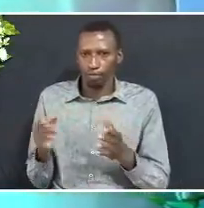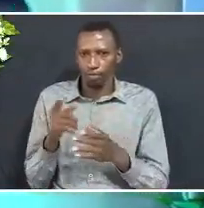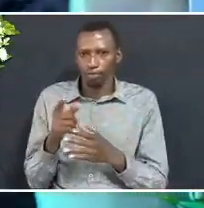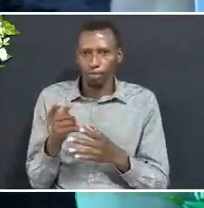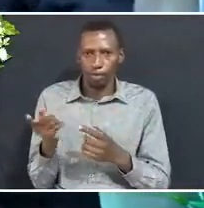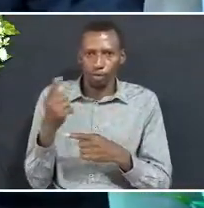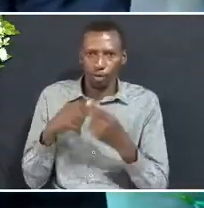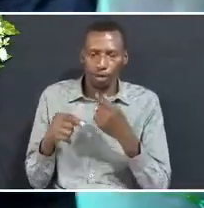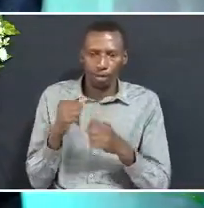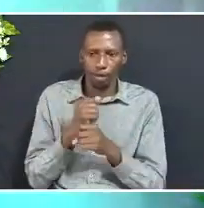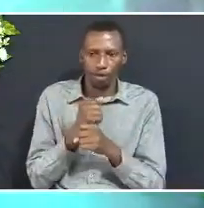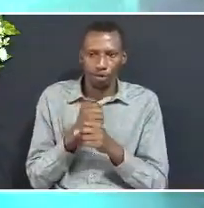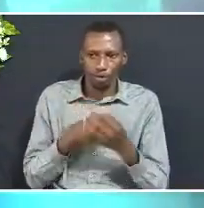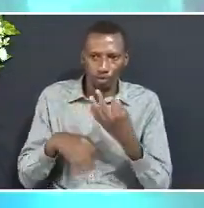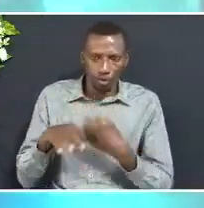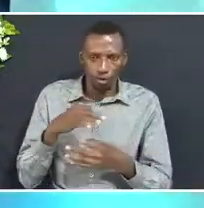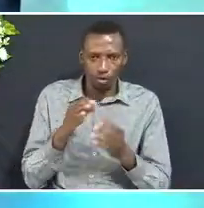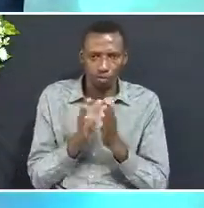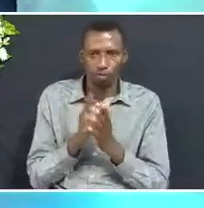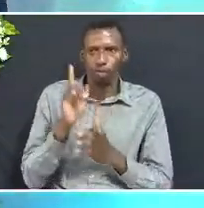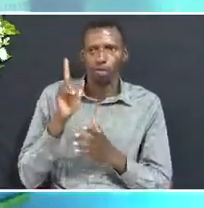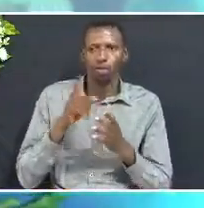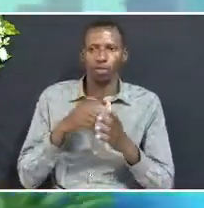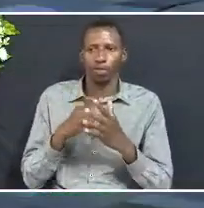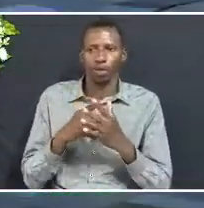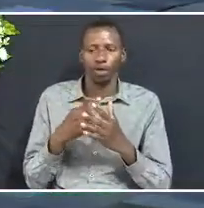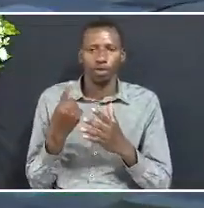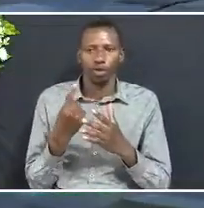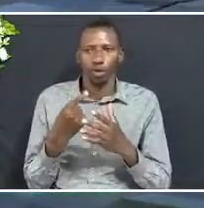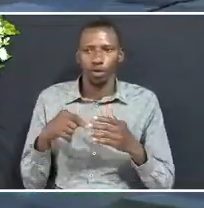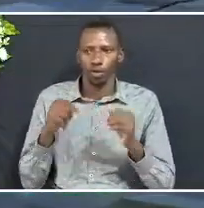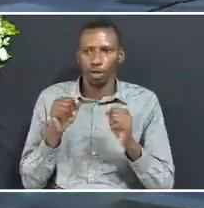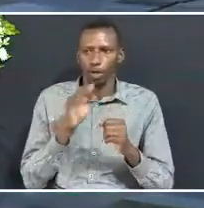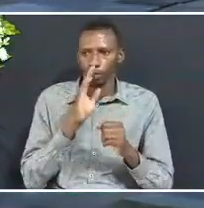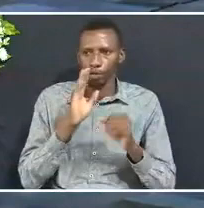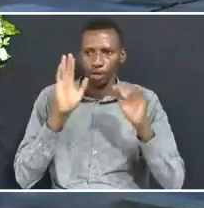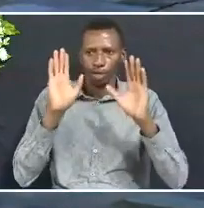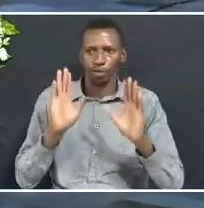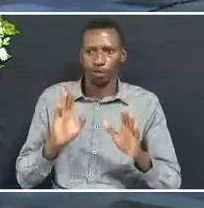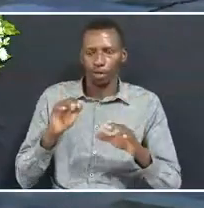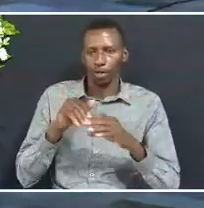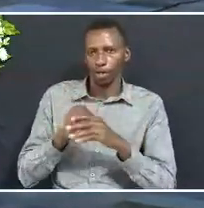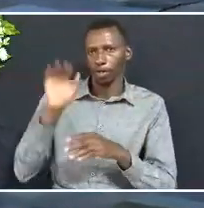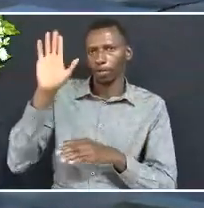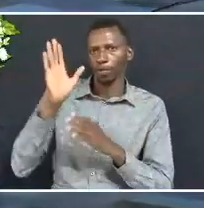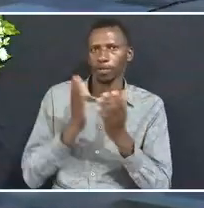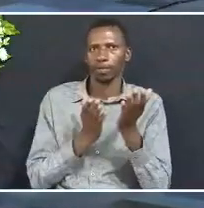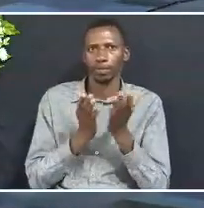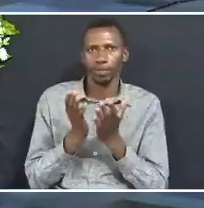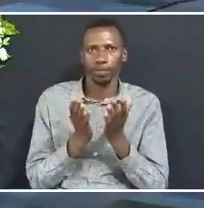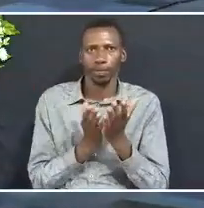do genuine fellowship with him. Then only we can be of use in his service